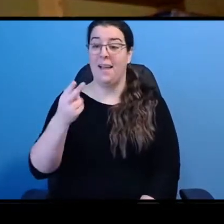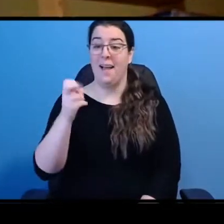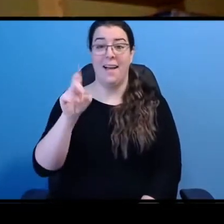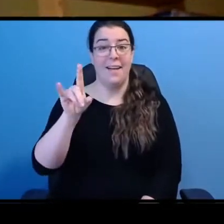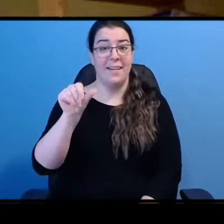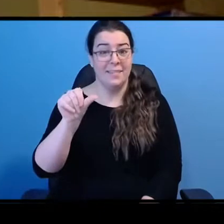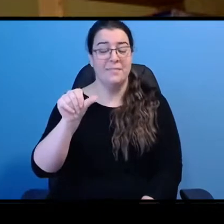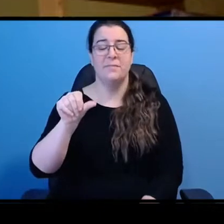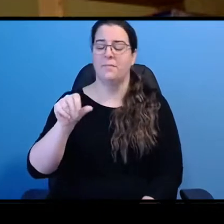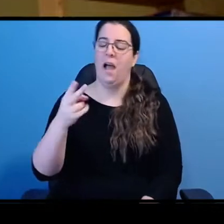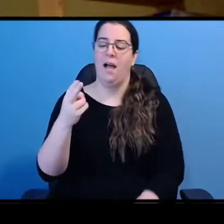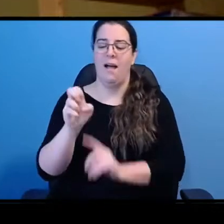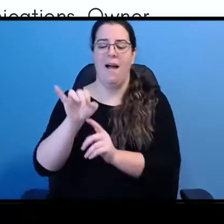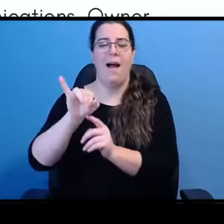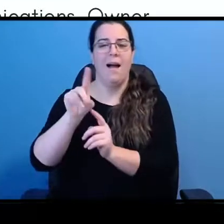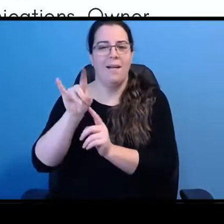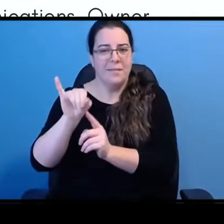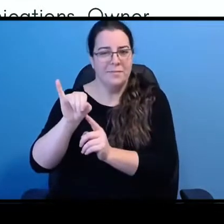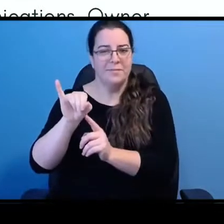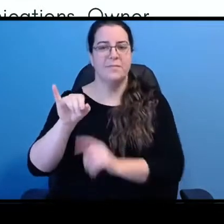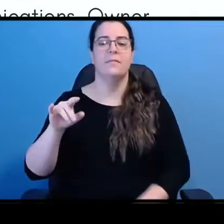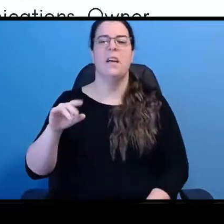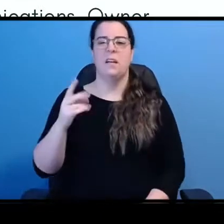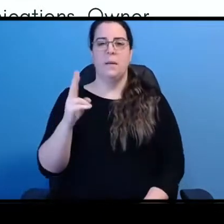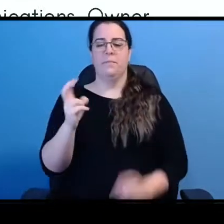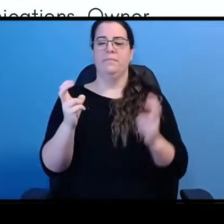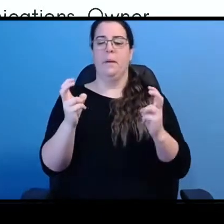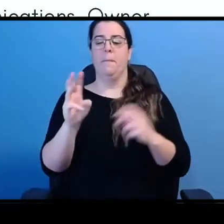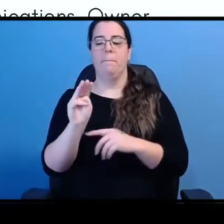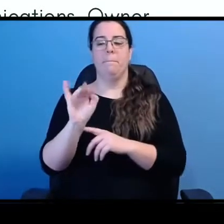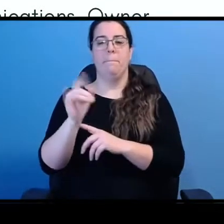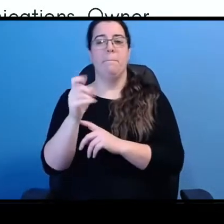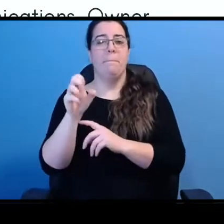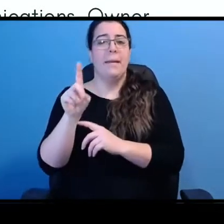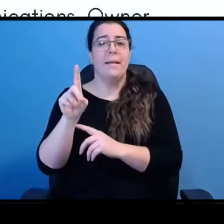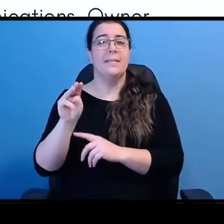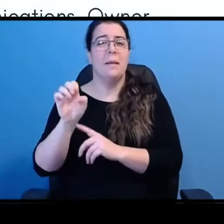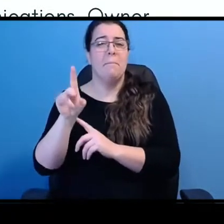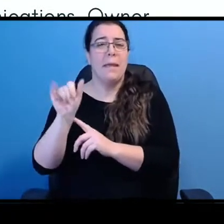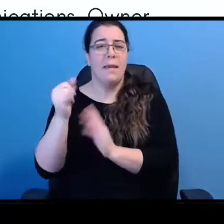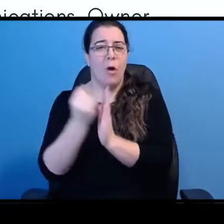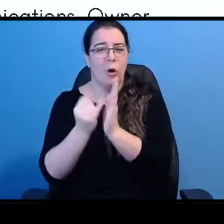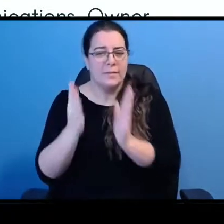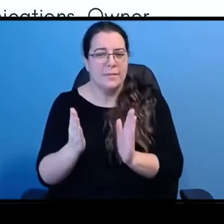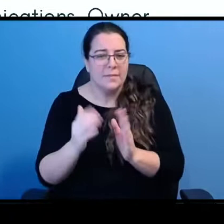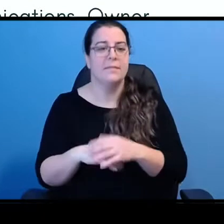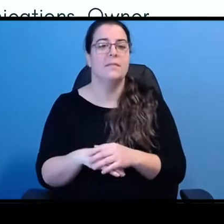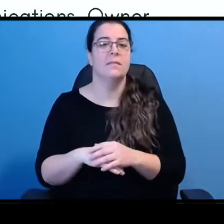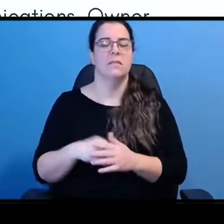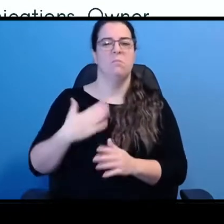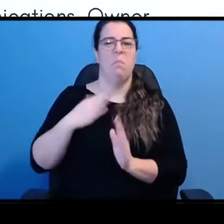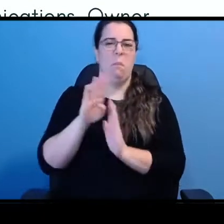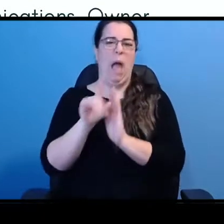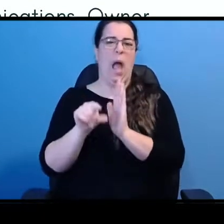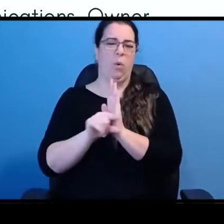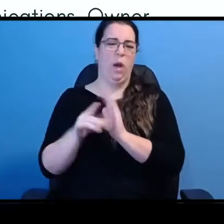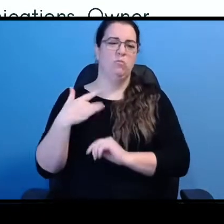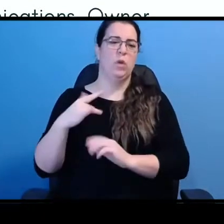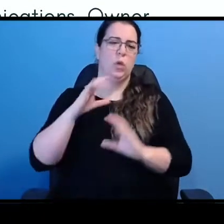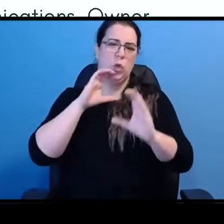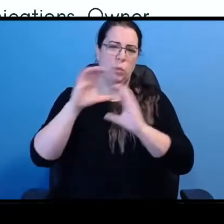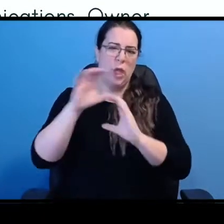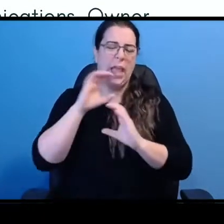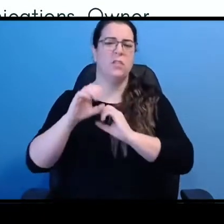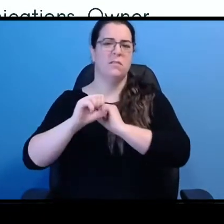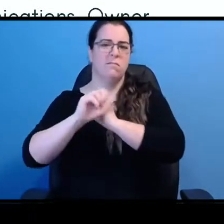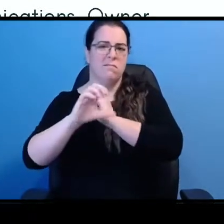career background is mostly in communications and marketing. I run my own small business here in Halifax called Hatched